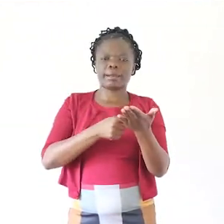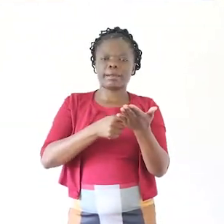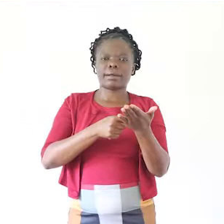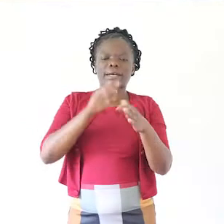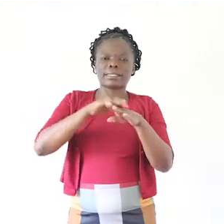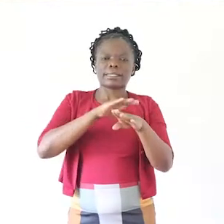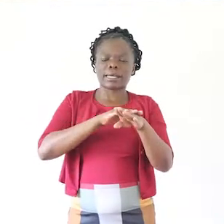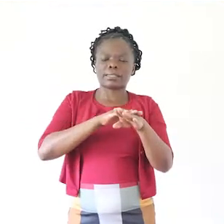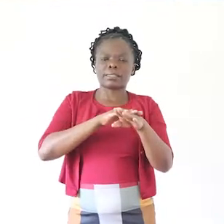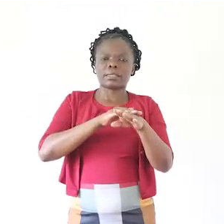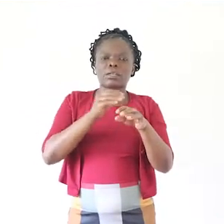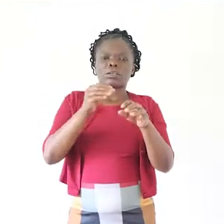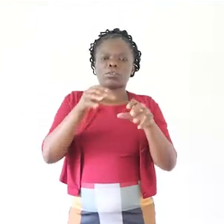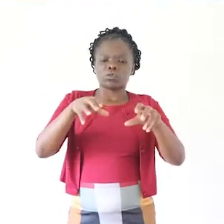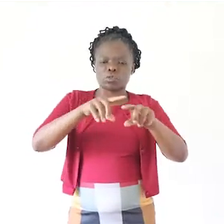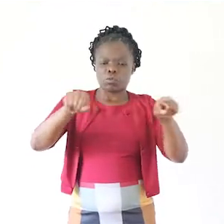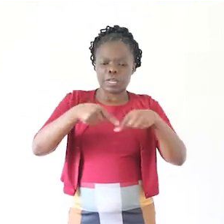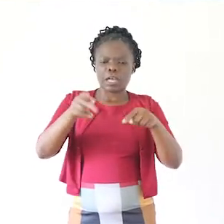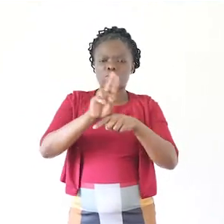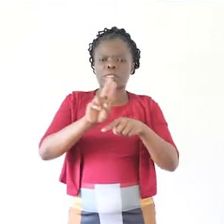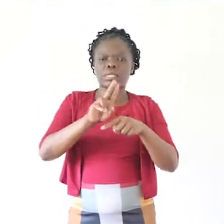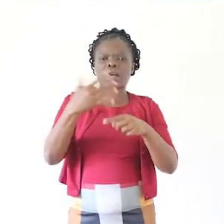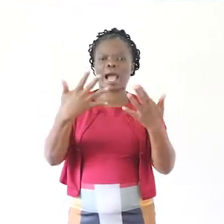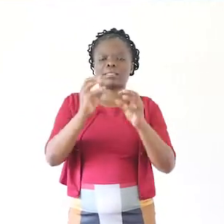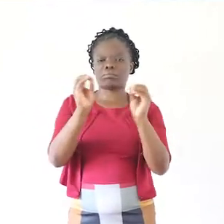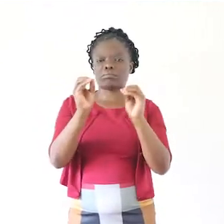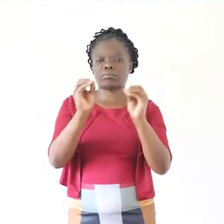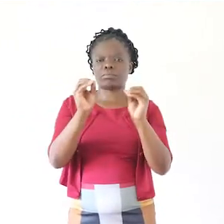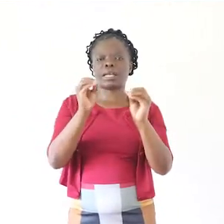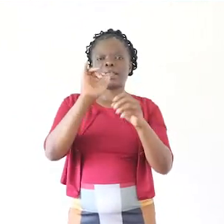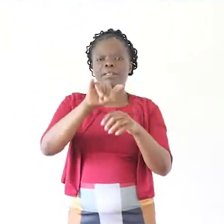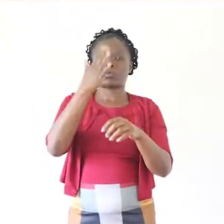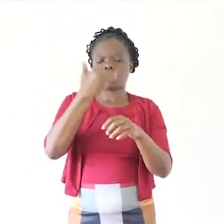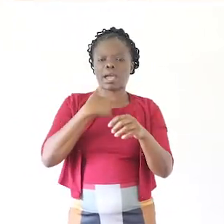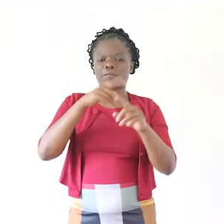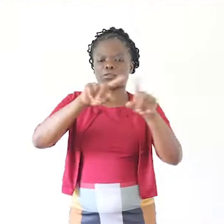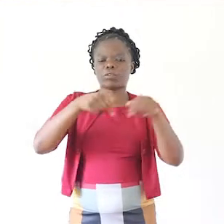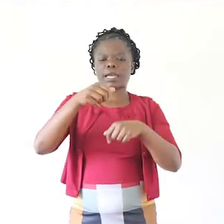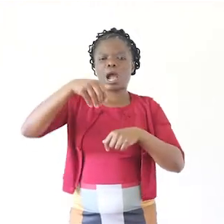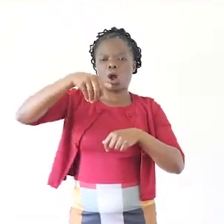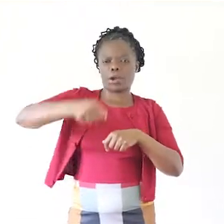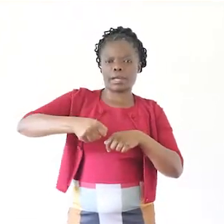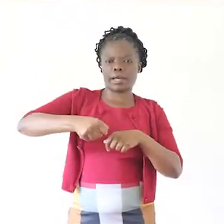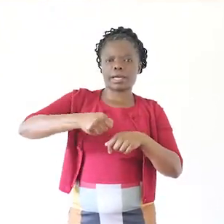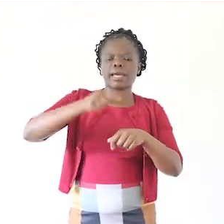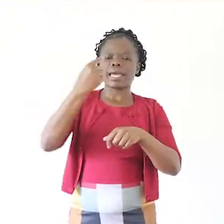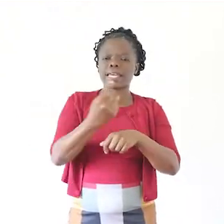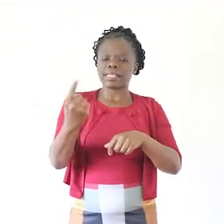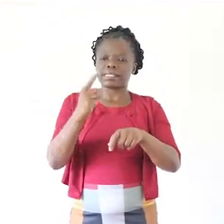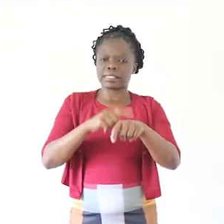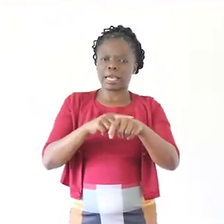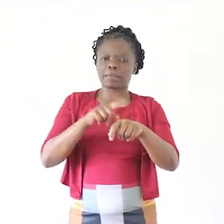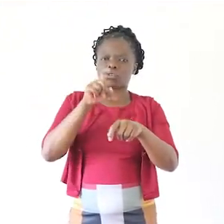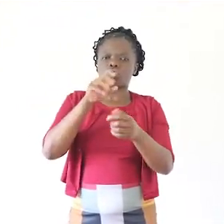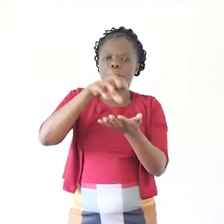And you don't touch sufuria using your hands, and that is why we have a sufuria holder. So each and every time, make sure your sufuria